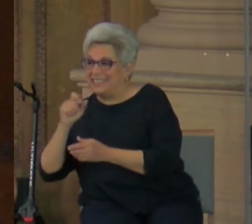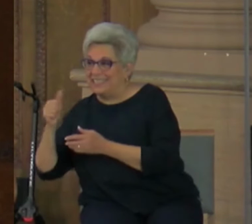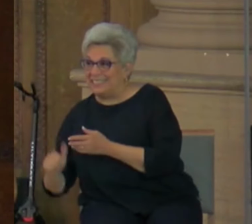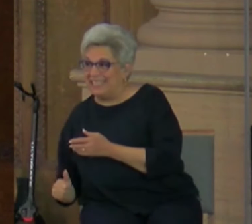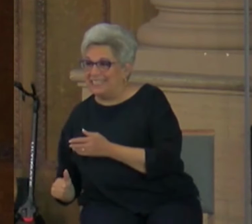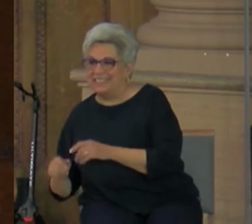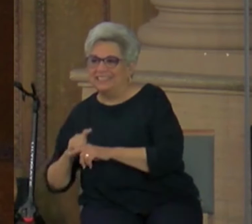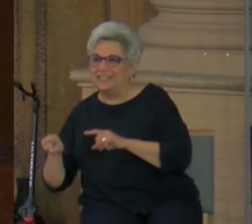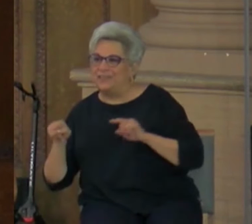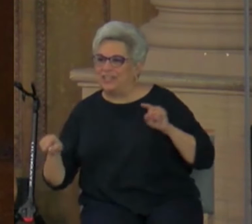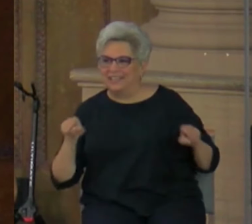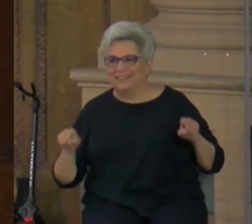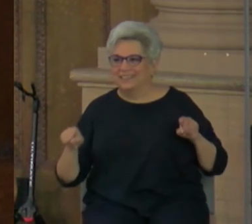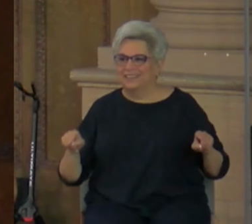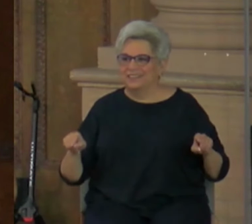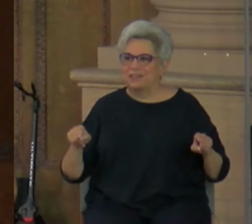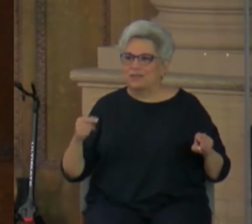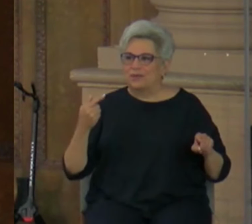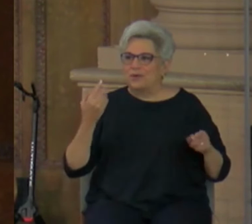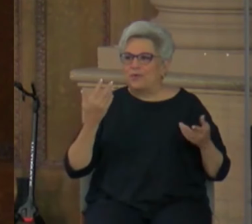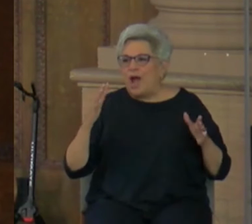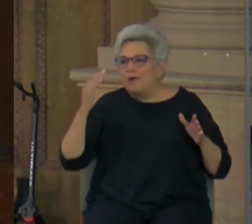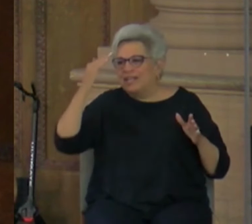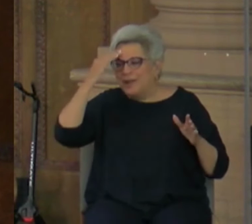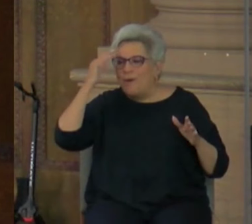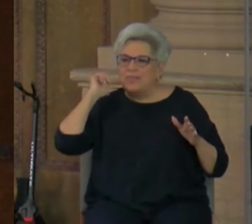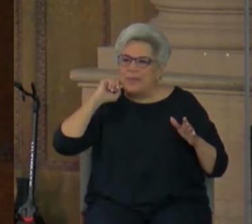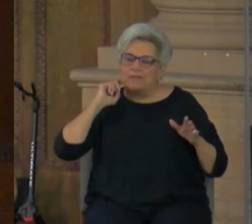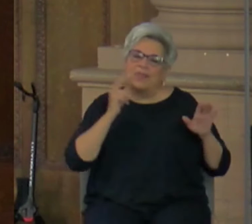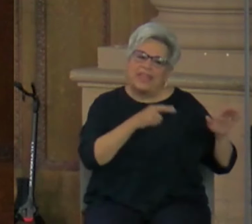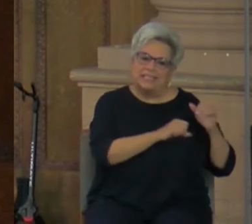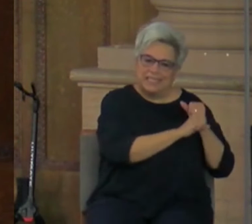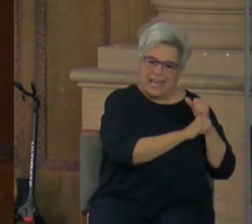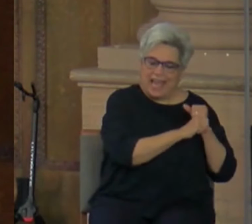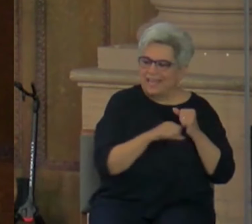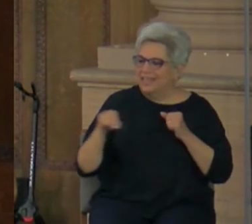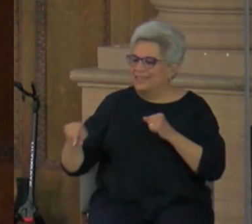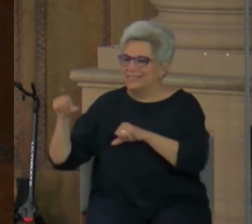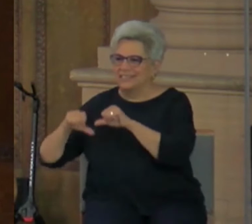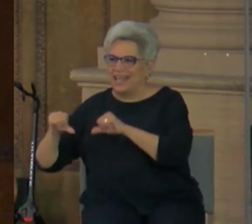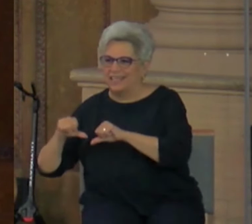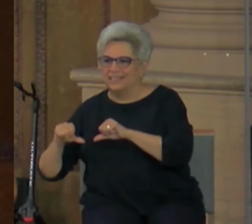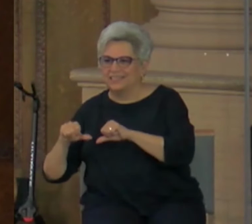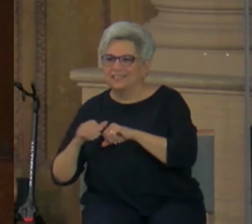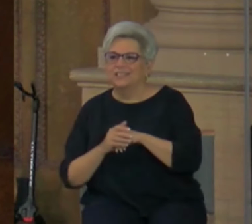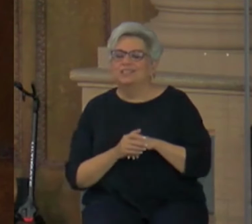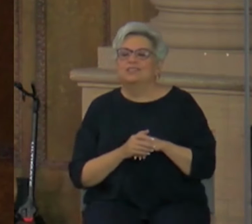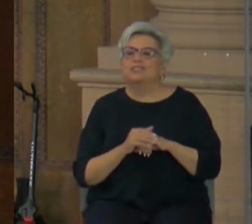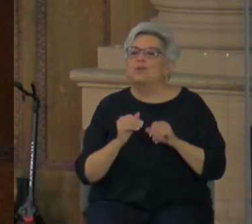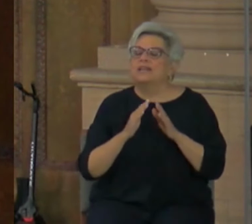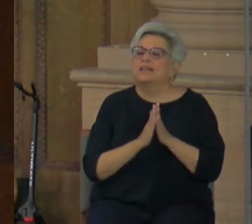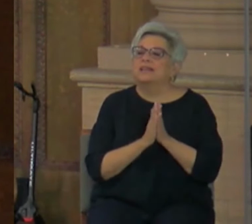being conveyed by the forms themselves. And within the book of Job, there are several different genres and different parts, but this part where God is